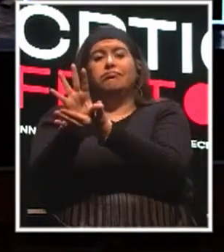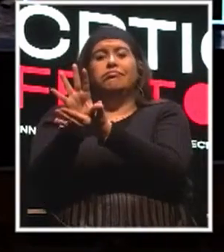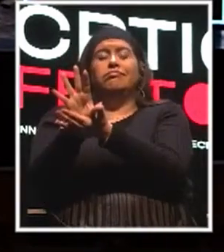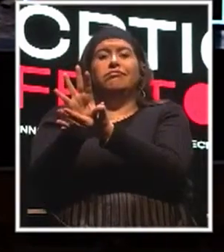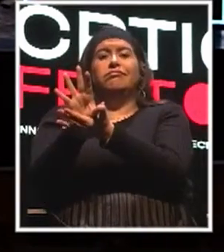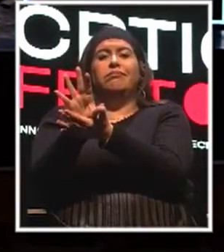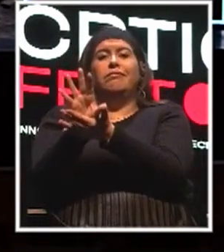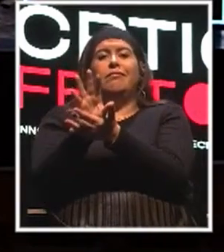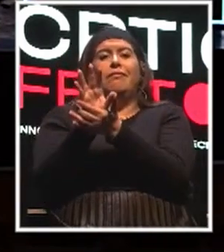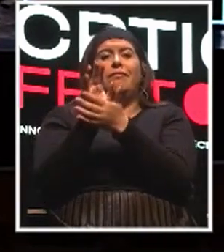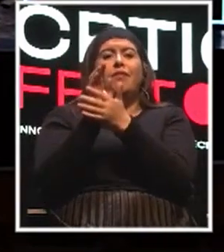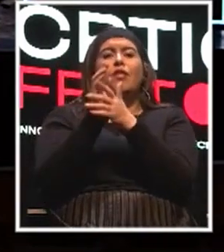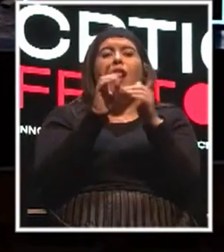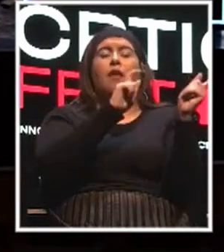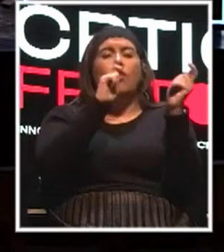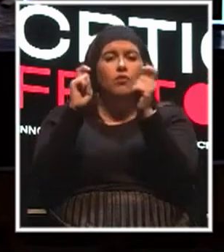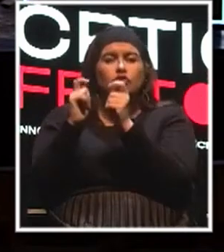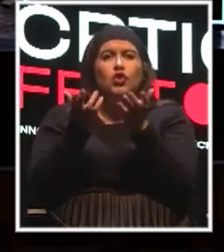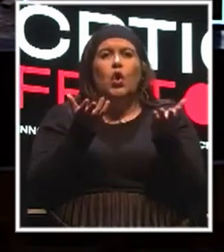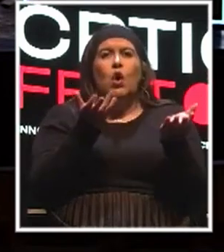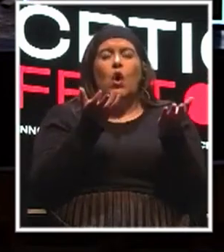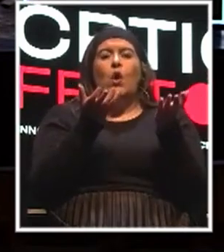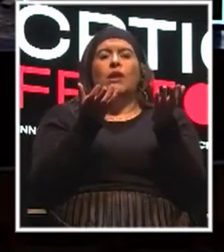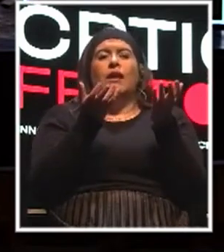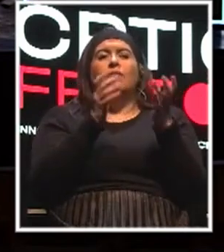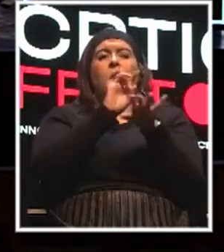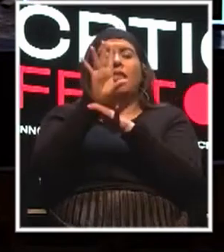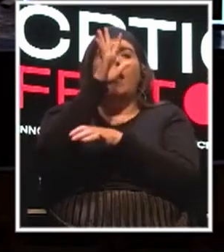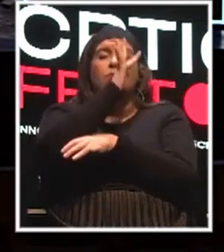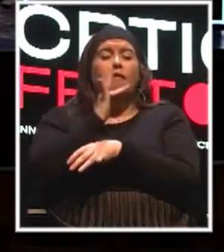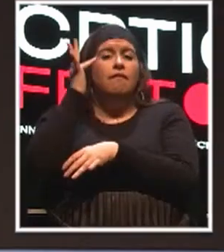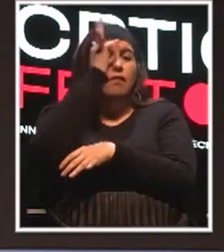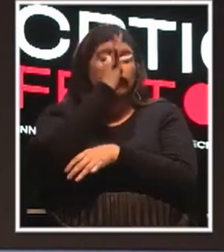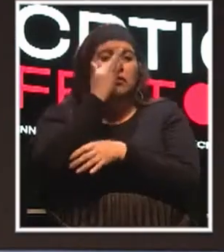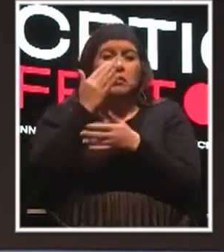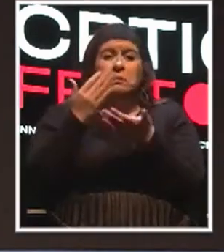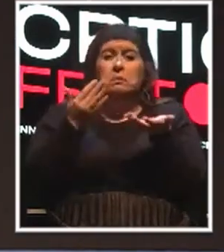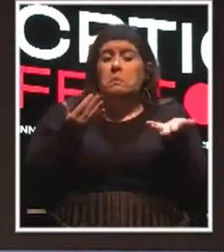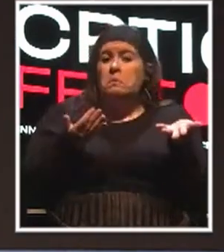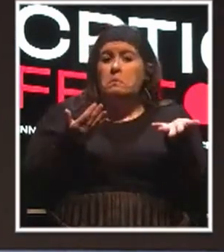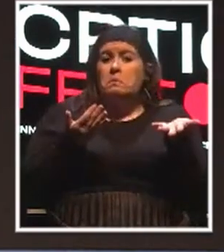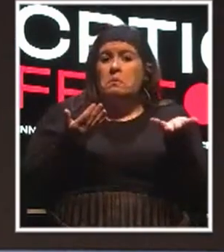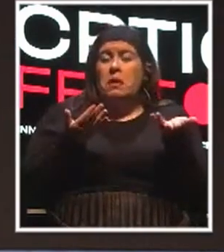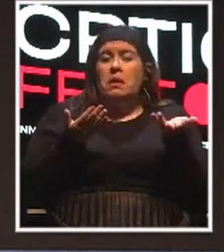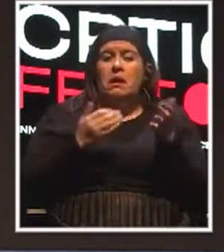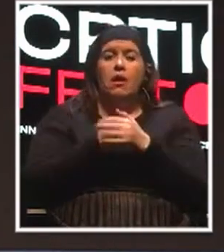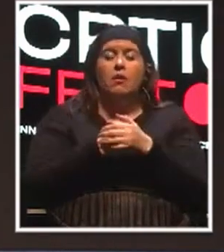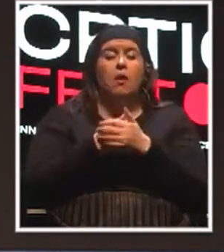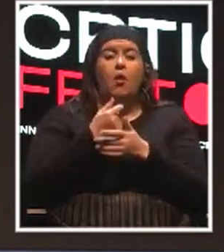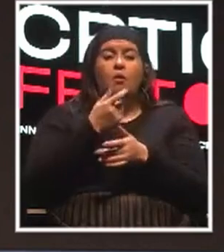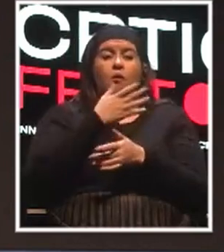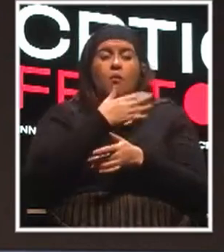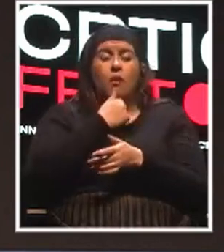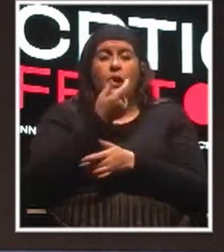promos and sending them out on Facebook on time, right? You don't win Emmy Awards for that, but you're not going to